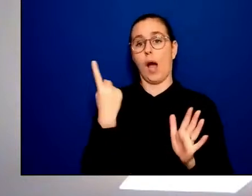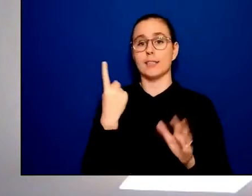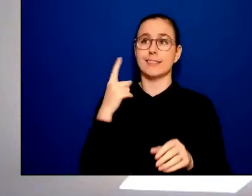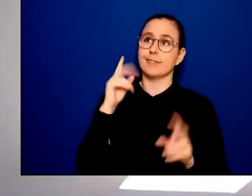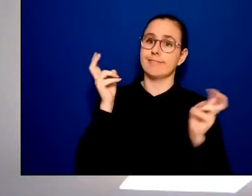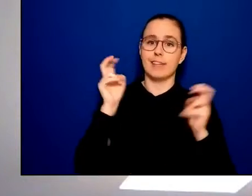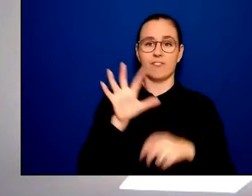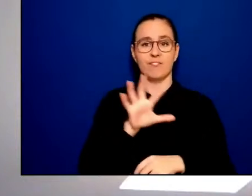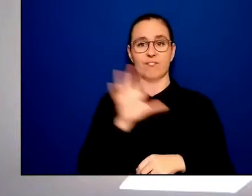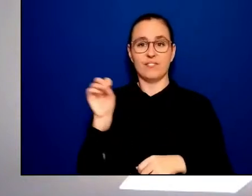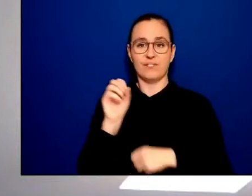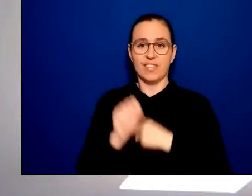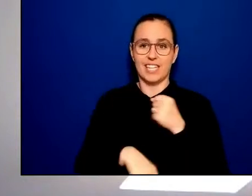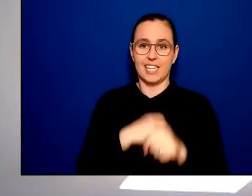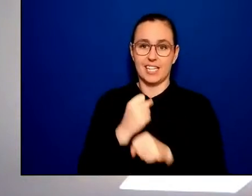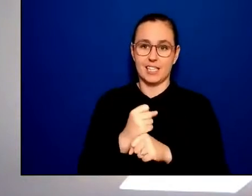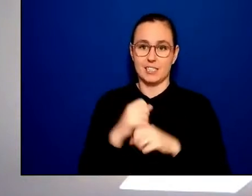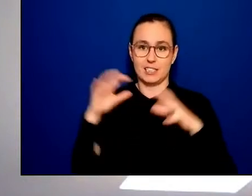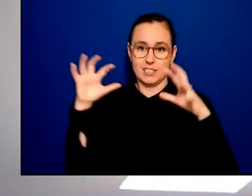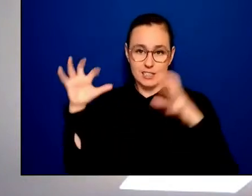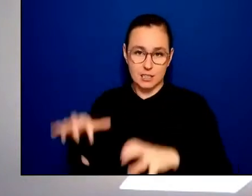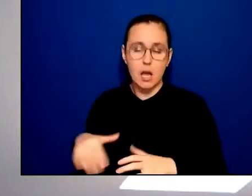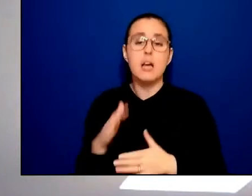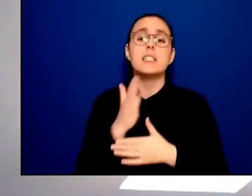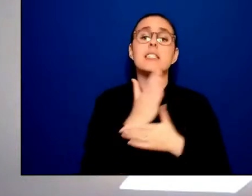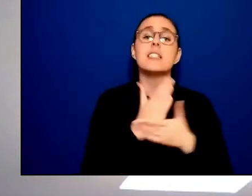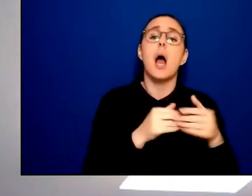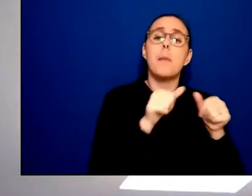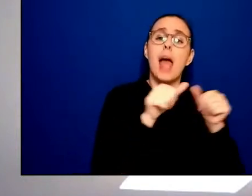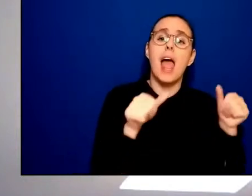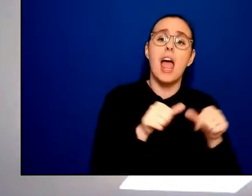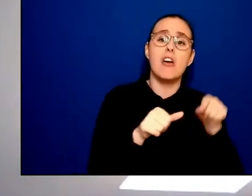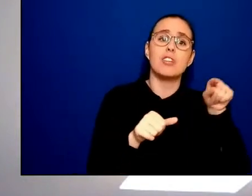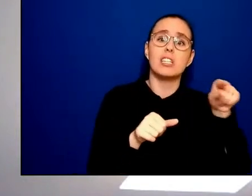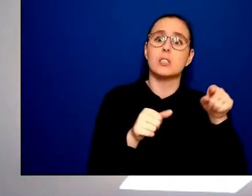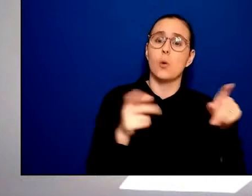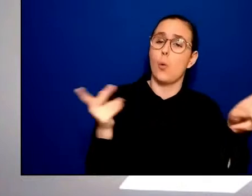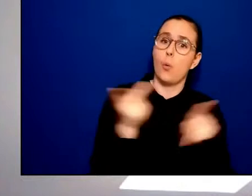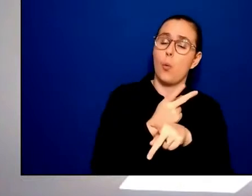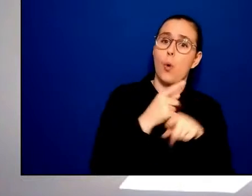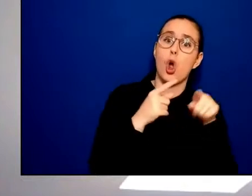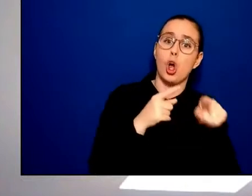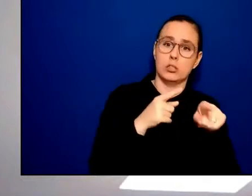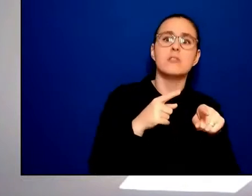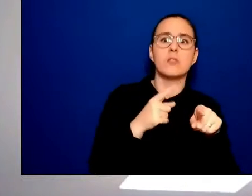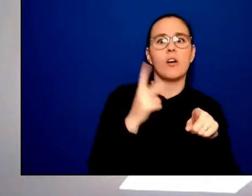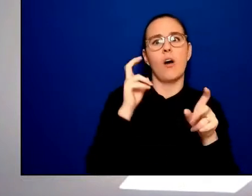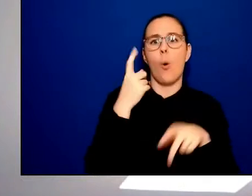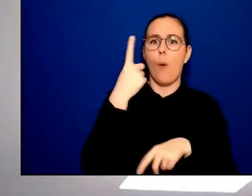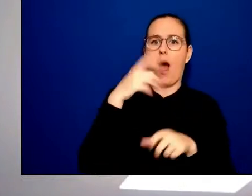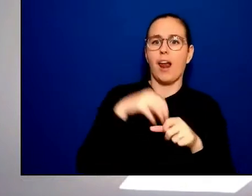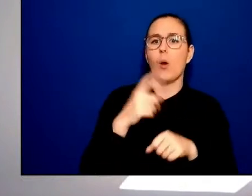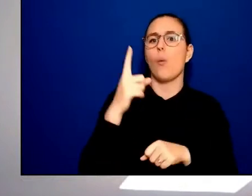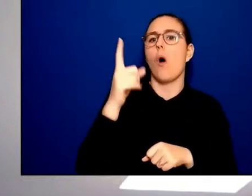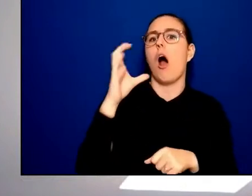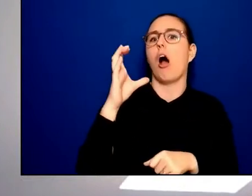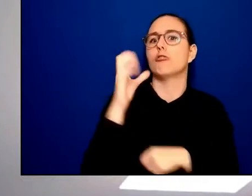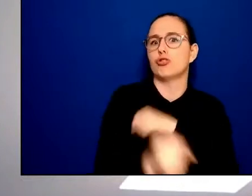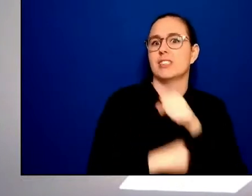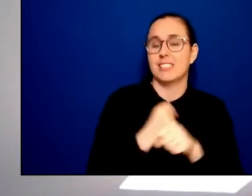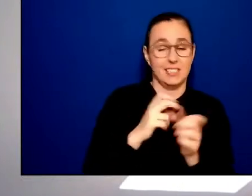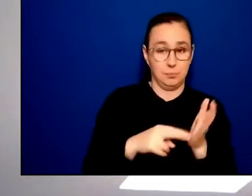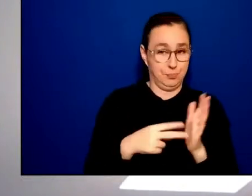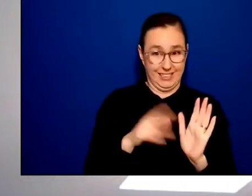event. So that is putting into context how anomalous this event was.